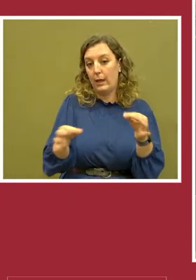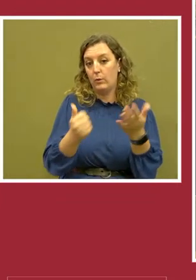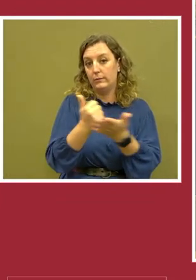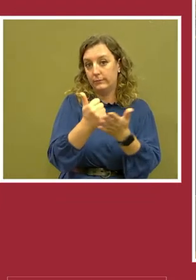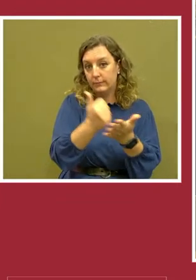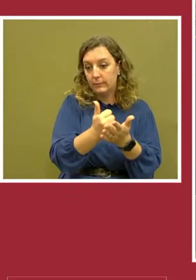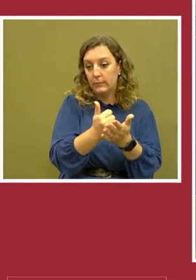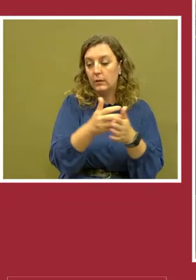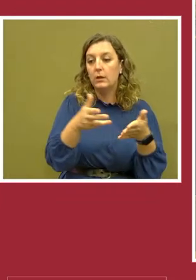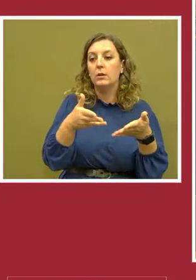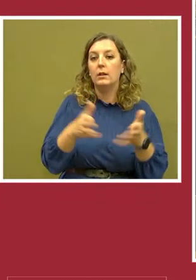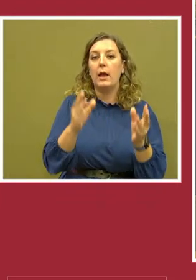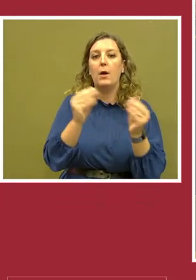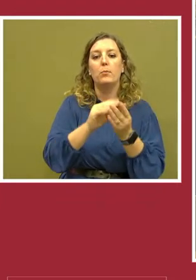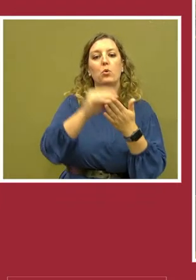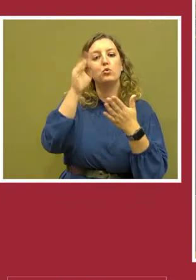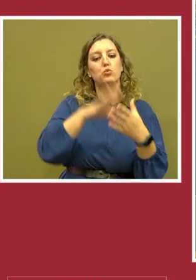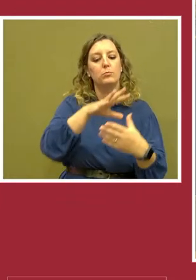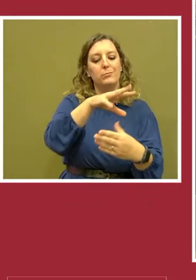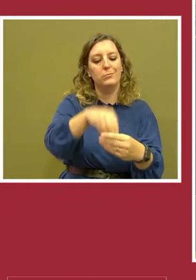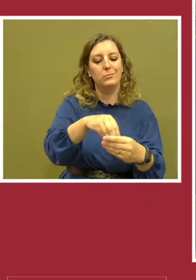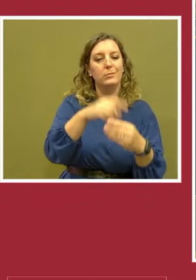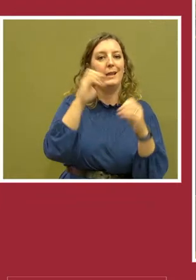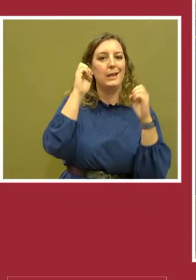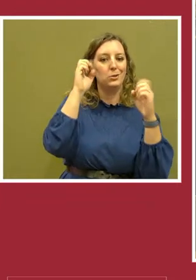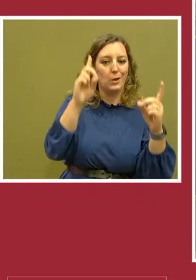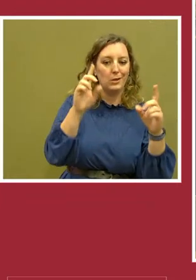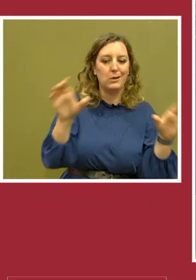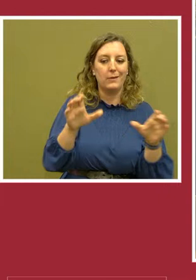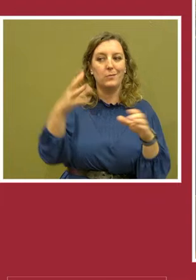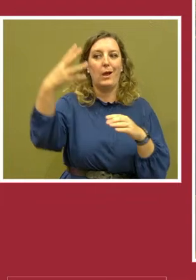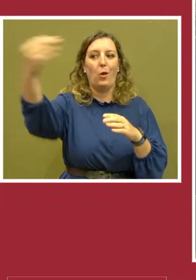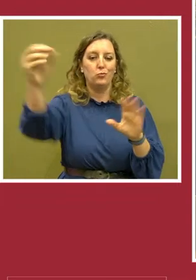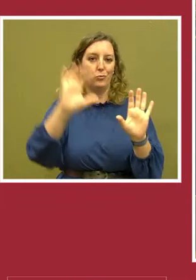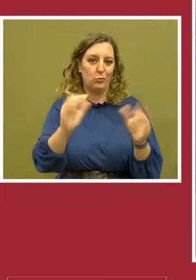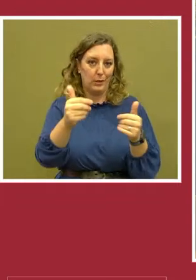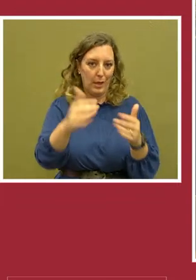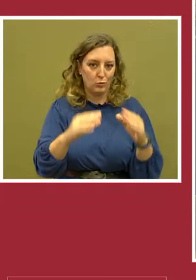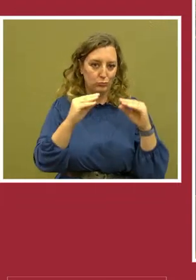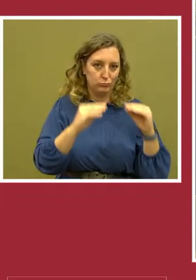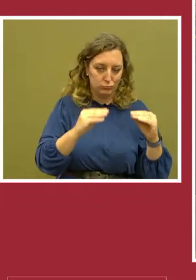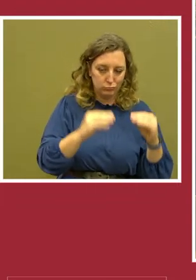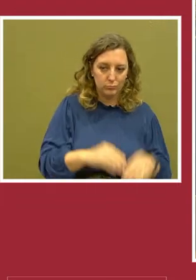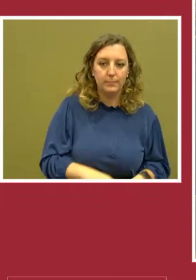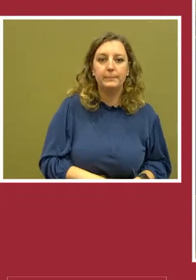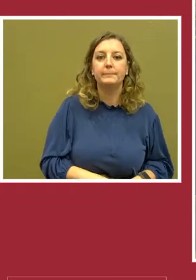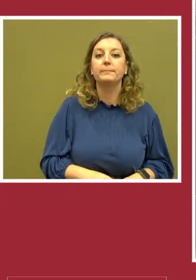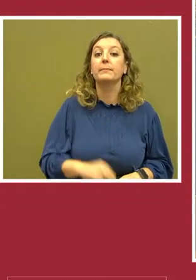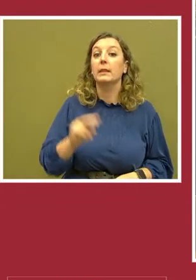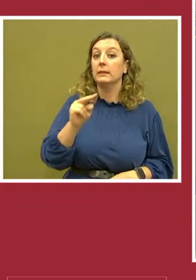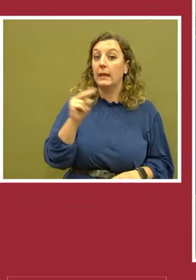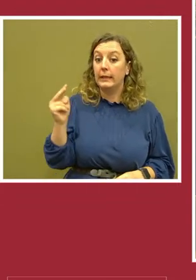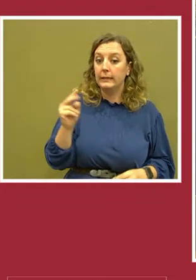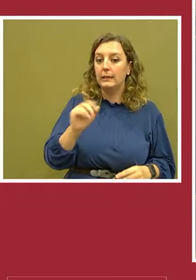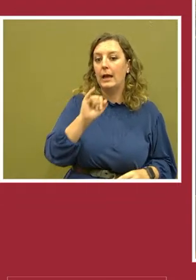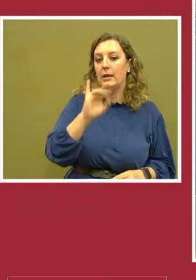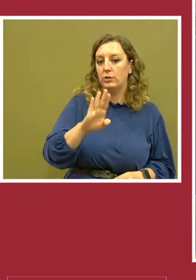assistance to allow for students to participate in education activities outside of classroom instruction. The second